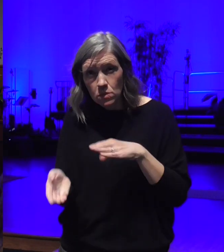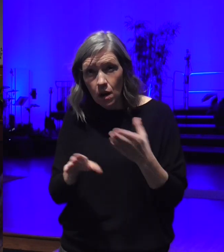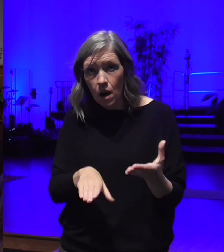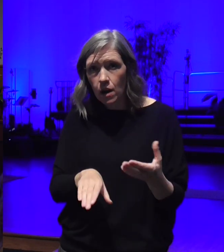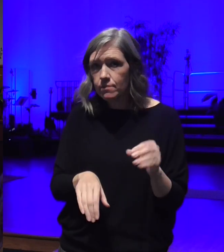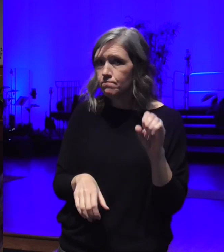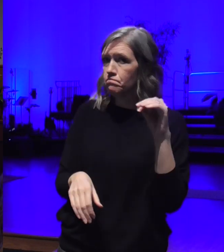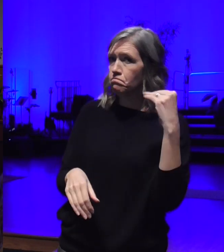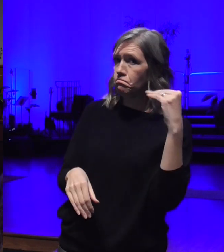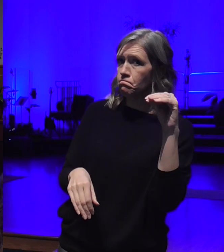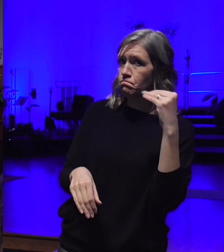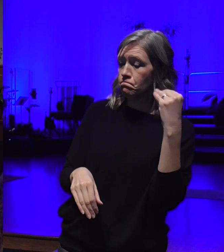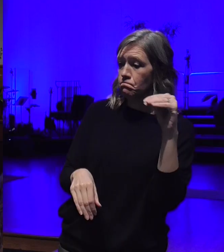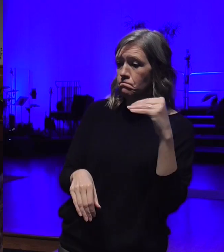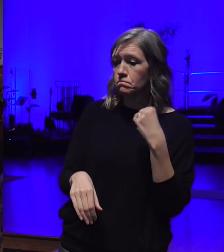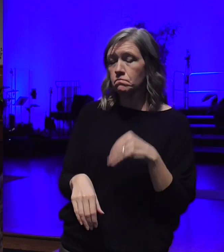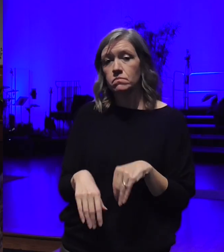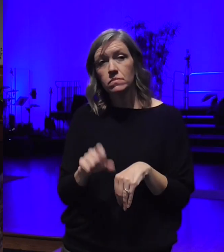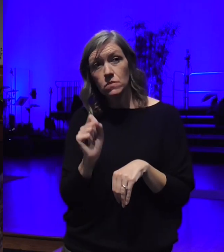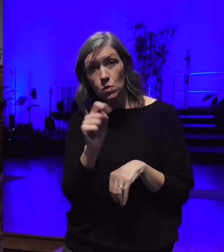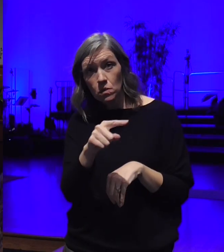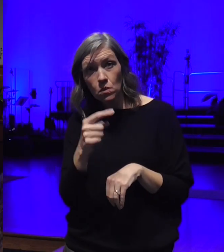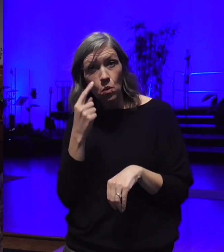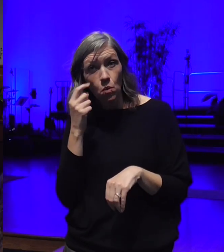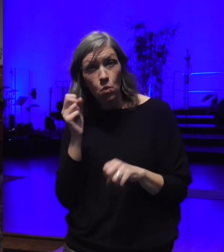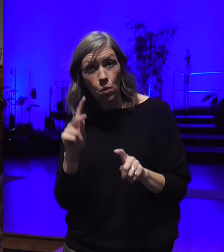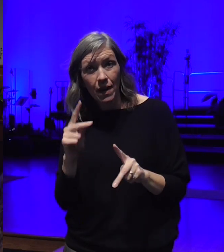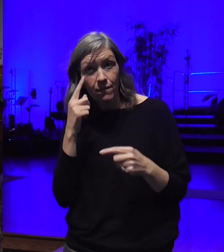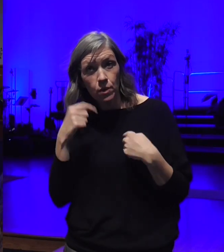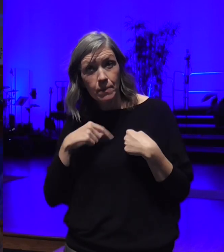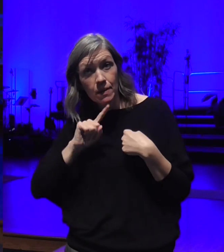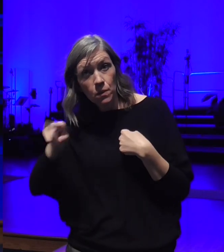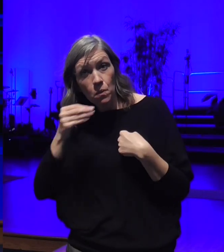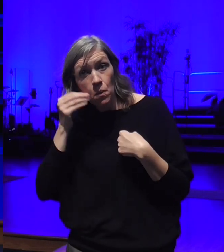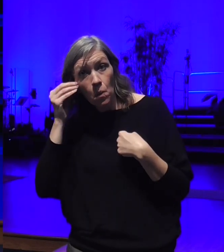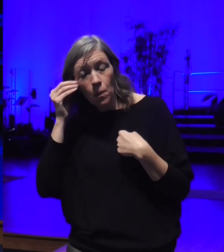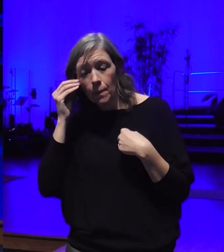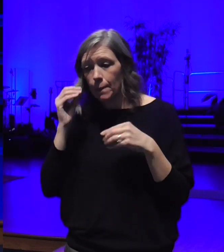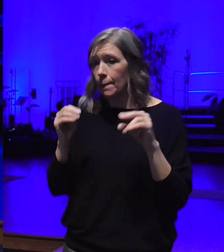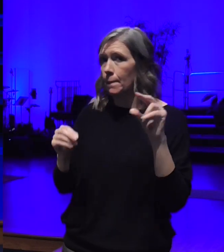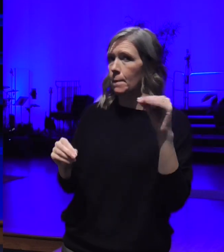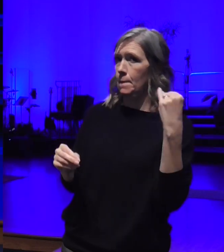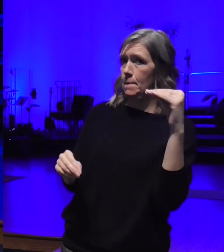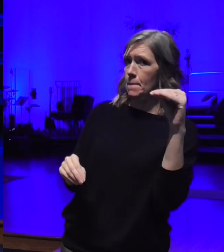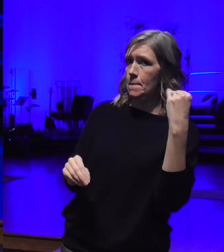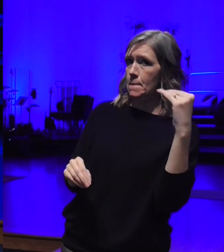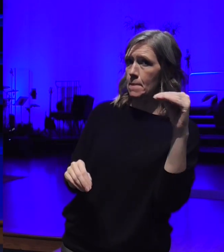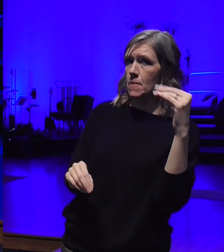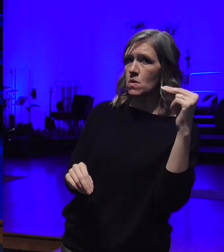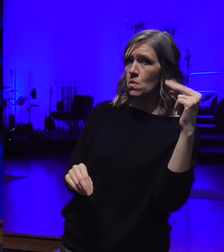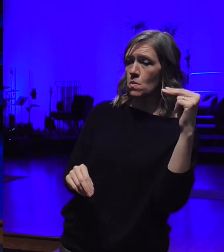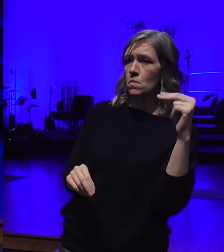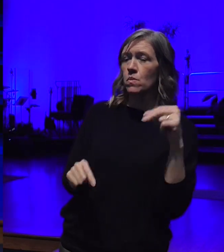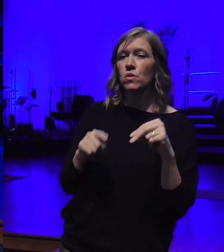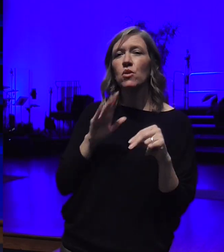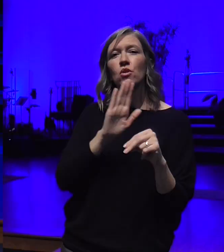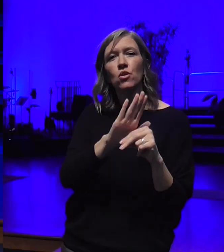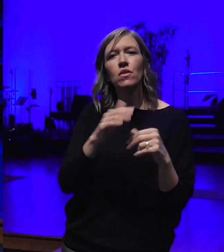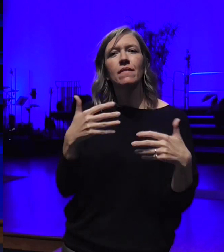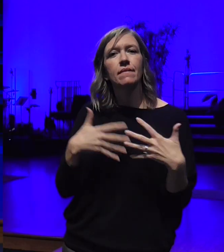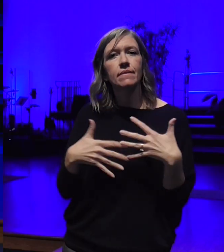Is it okay for me to go home now? No. Her fear was being alone.